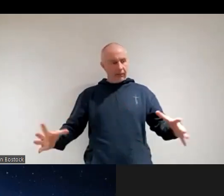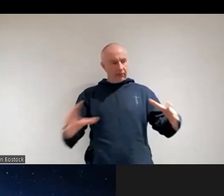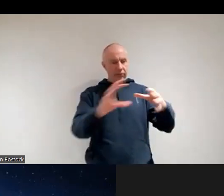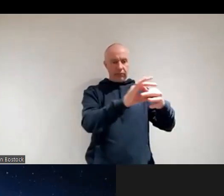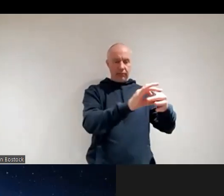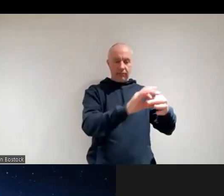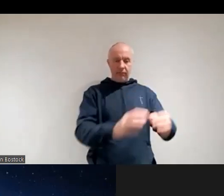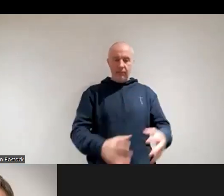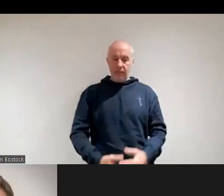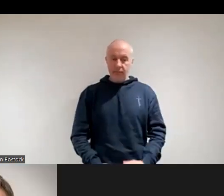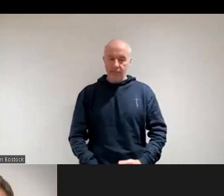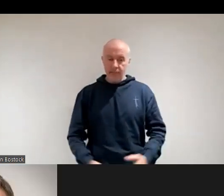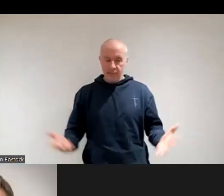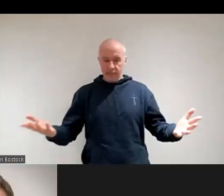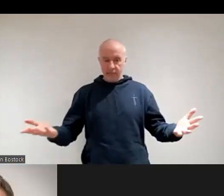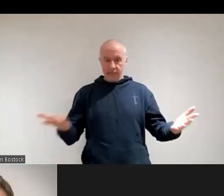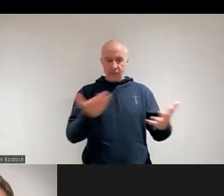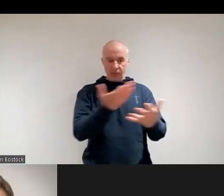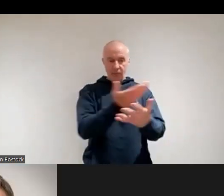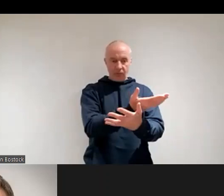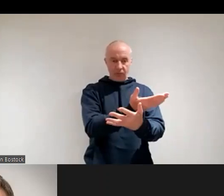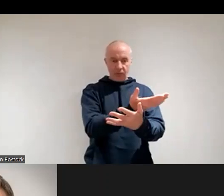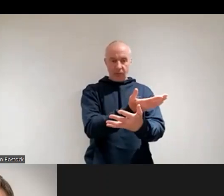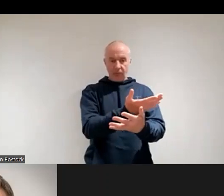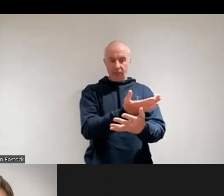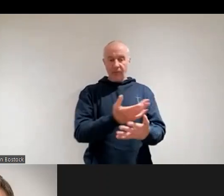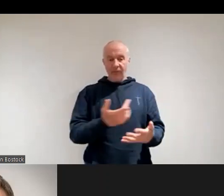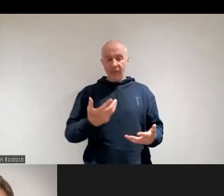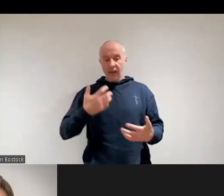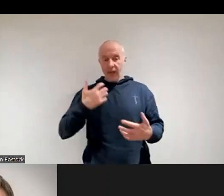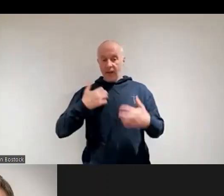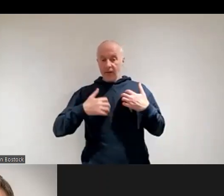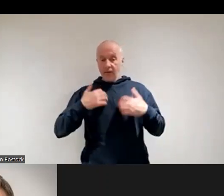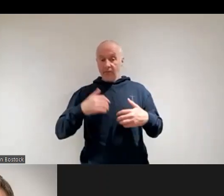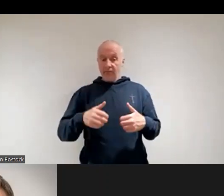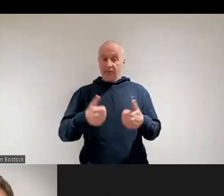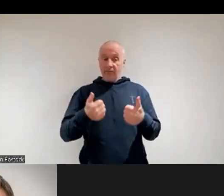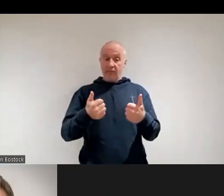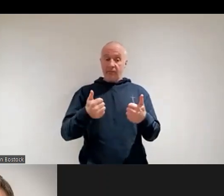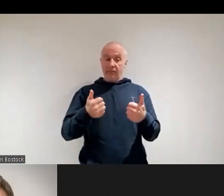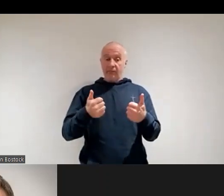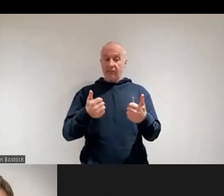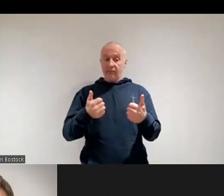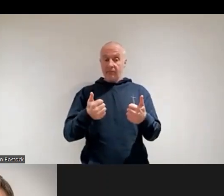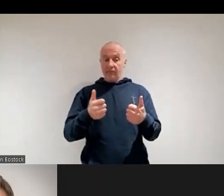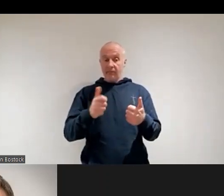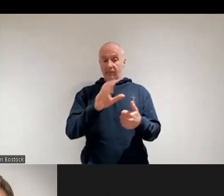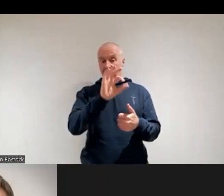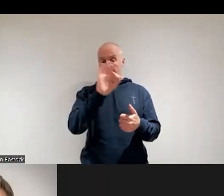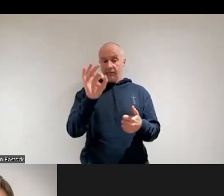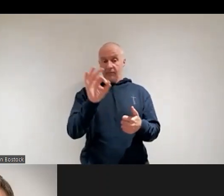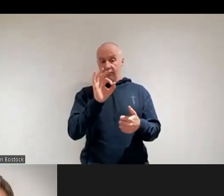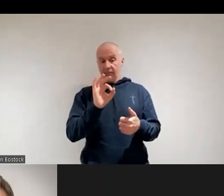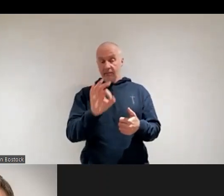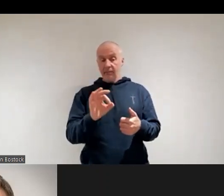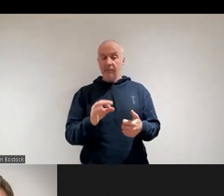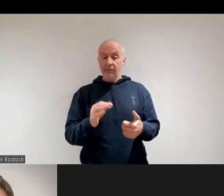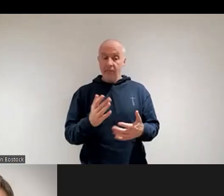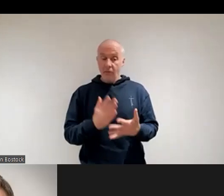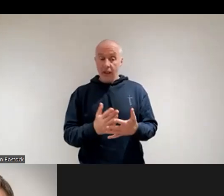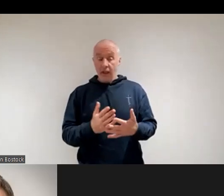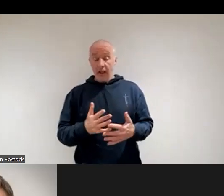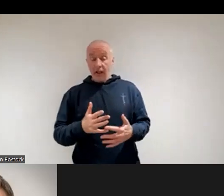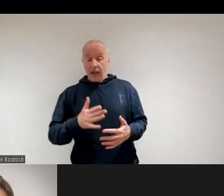So it's a very interesting and good question. So at first, fundamentally, what is needed is that no matter it's